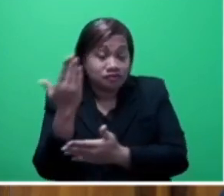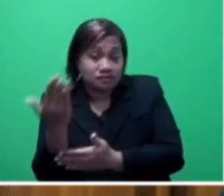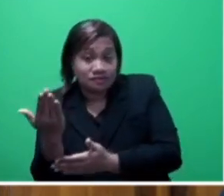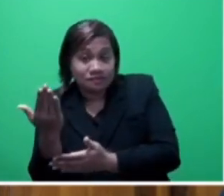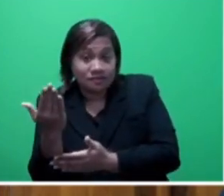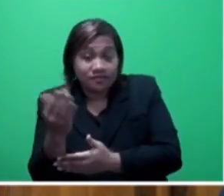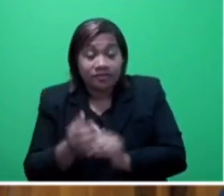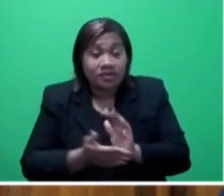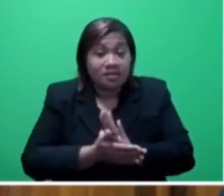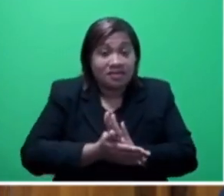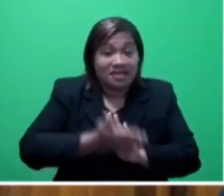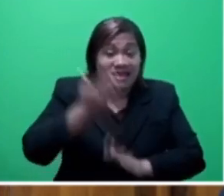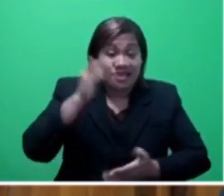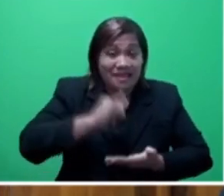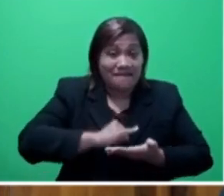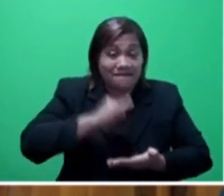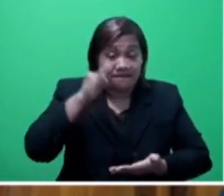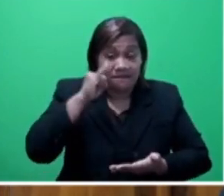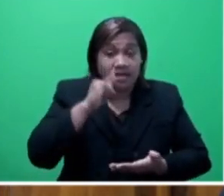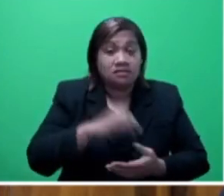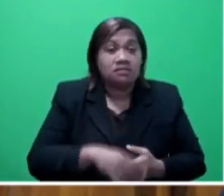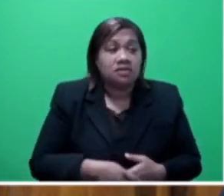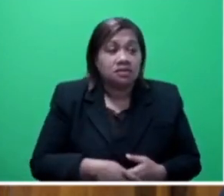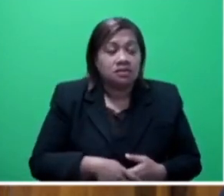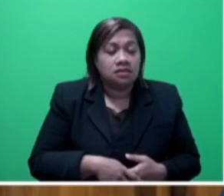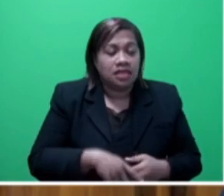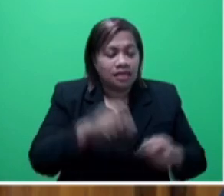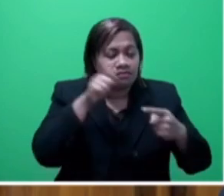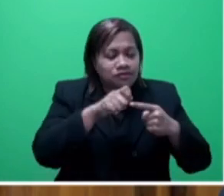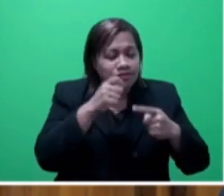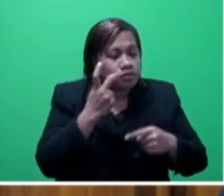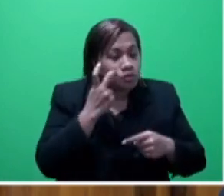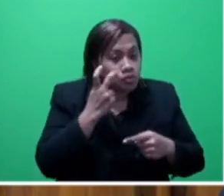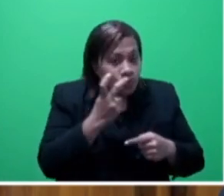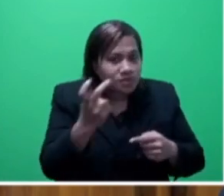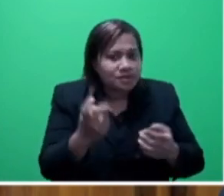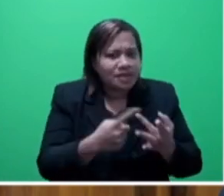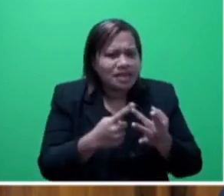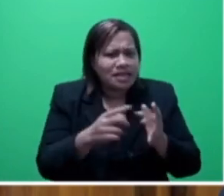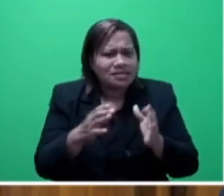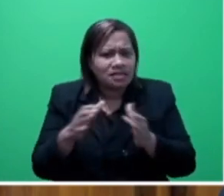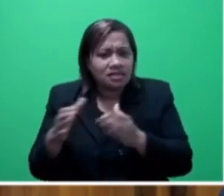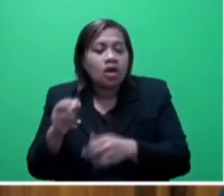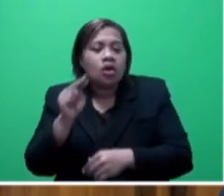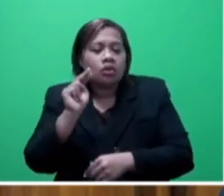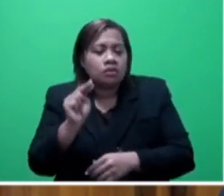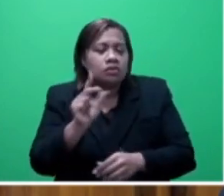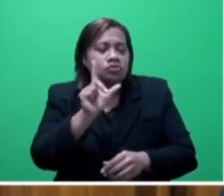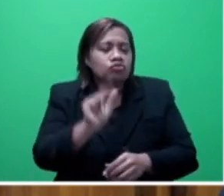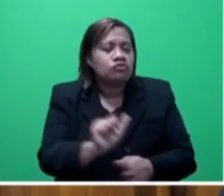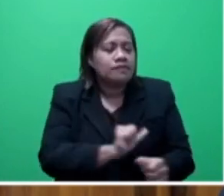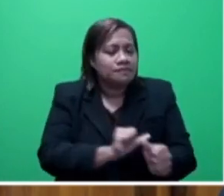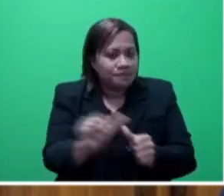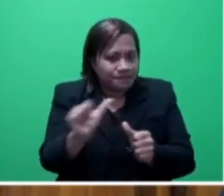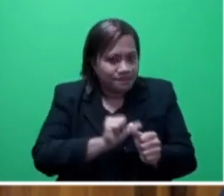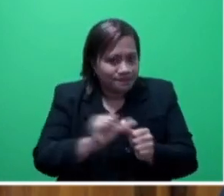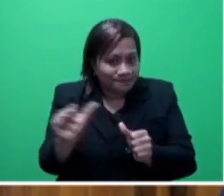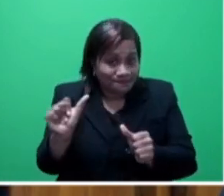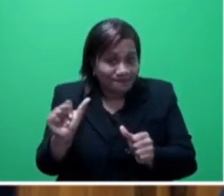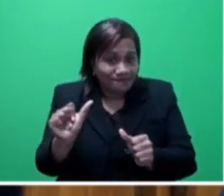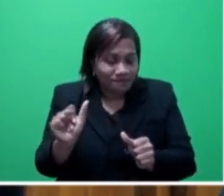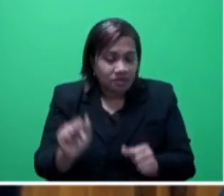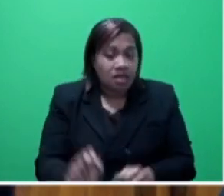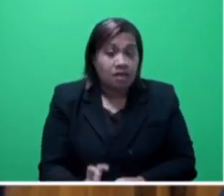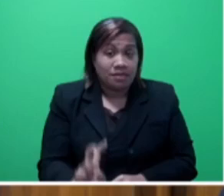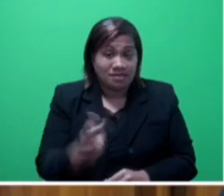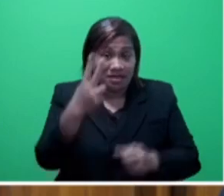on high-end investment, particularly in tourism and other sectors, we need to do better. The second thing that we need